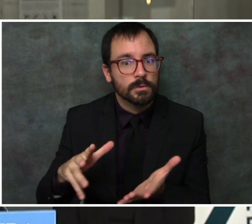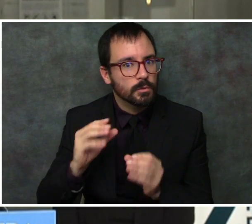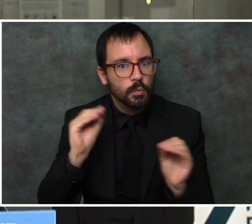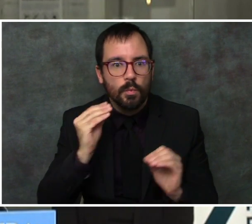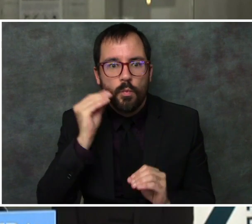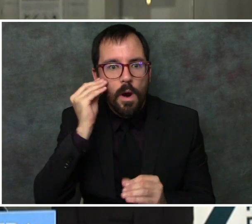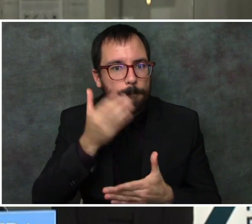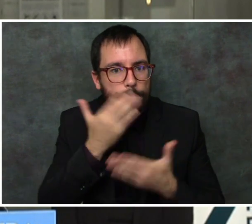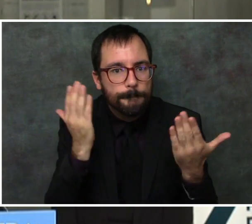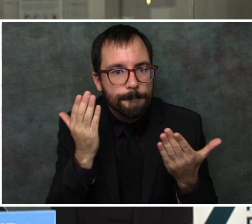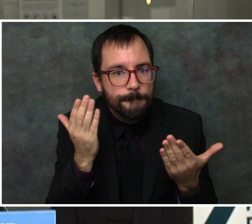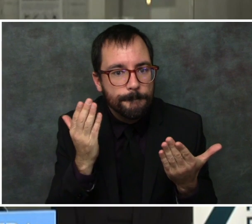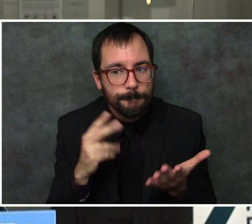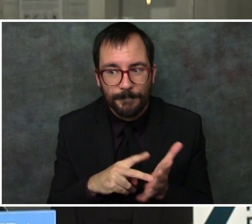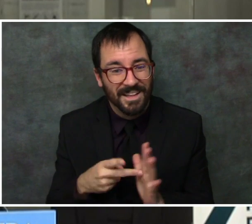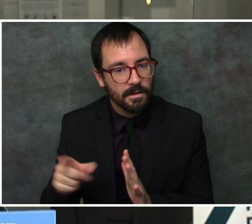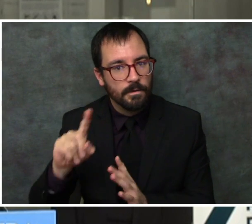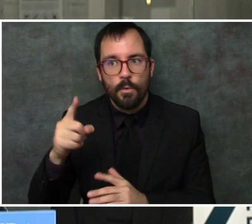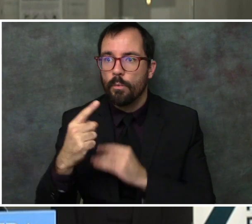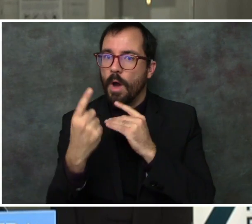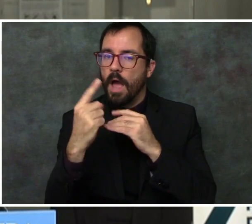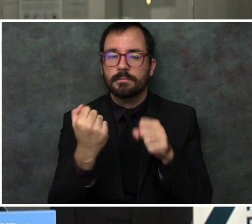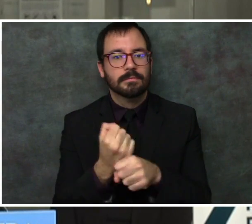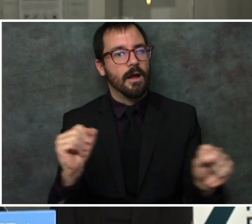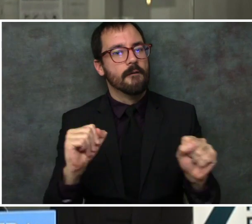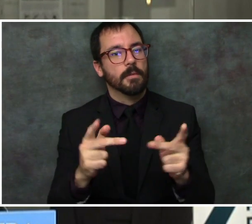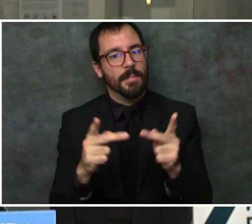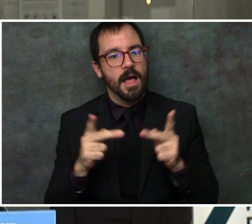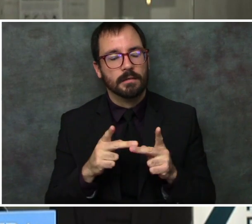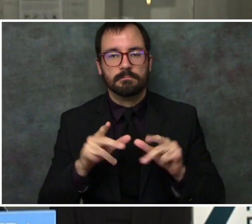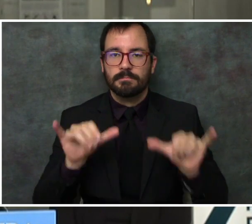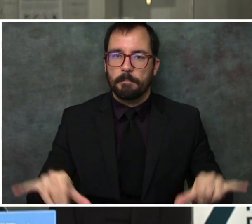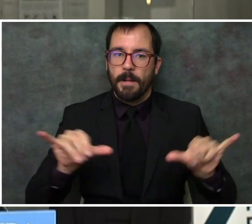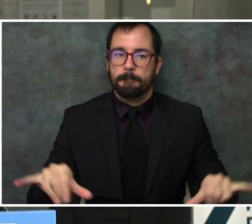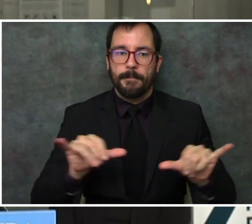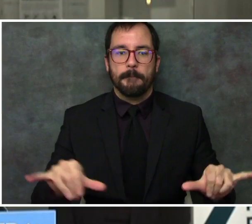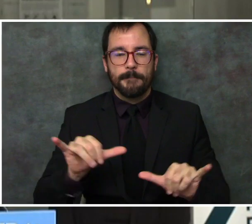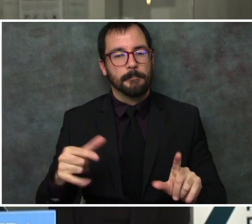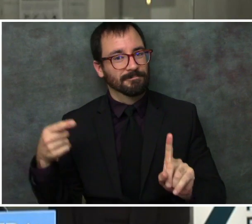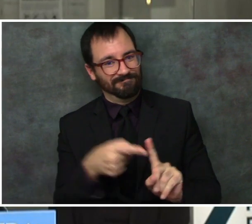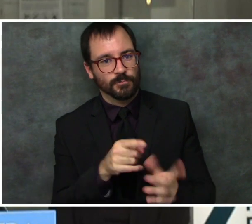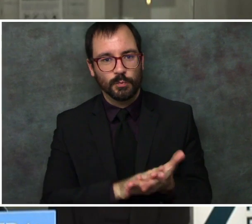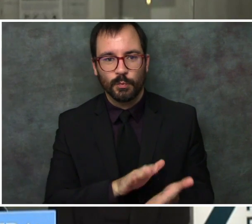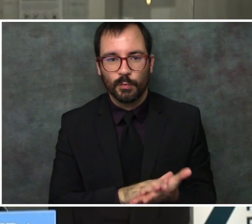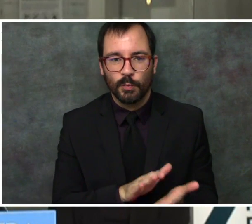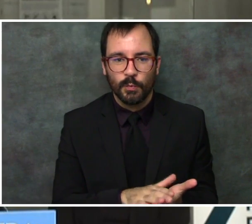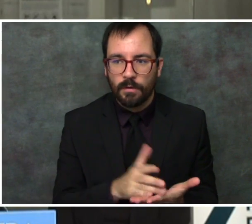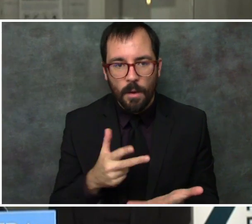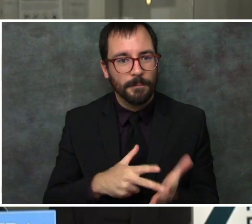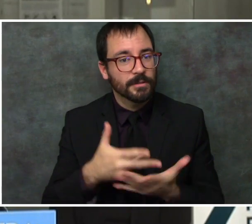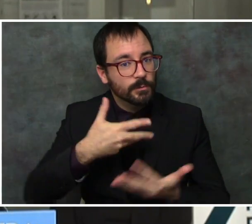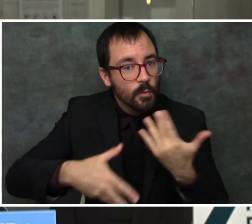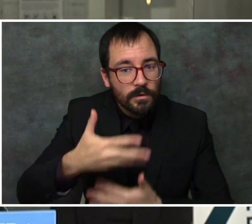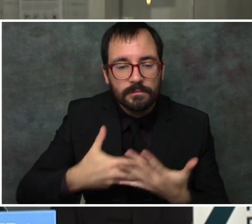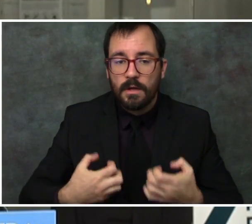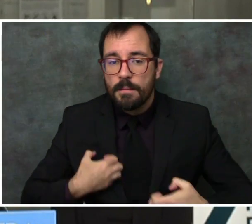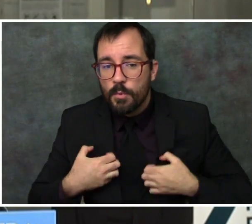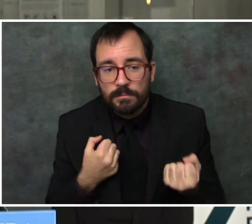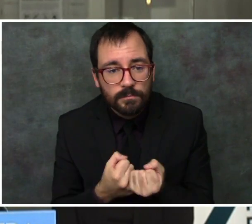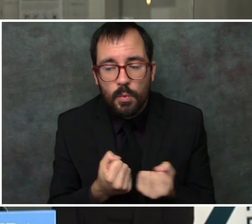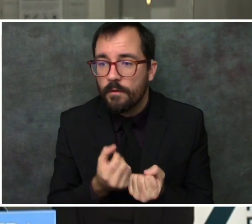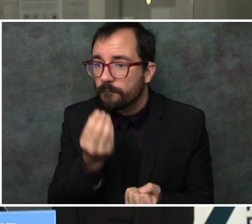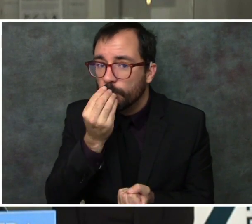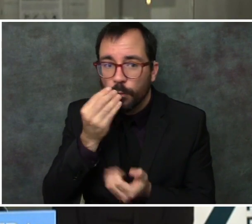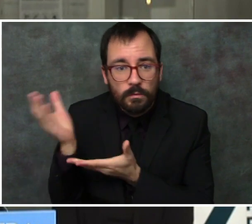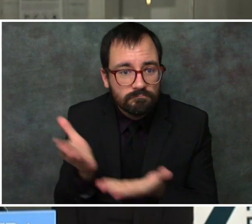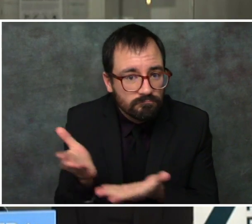support and food security. Being in the classroom with trusted teachers and support staff is where they are at home and